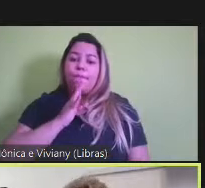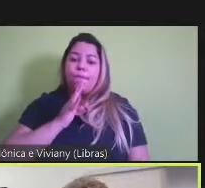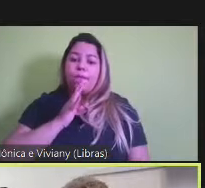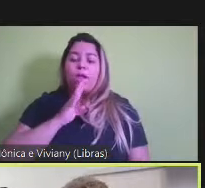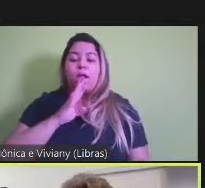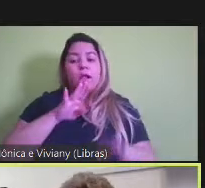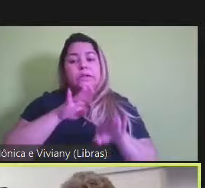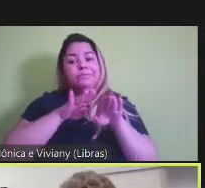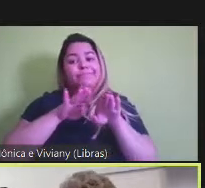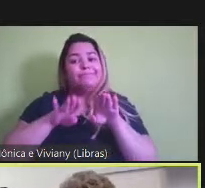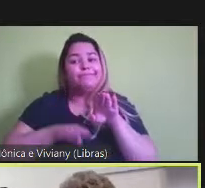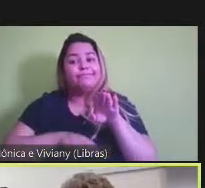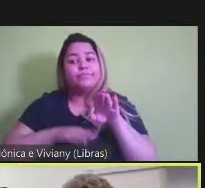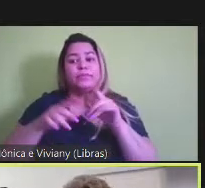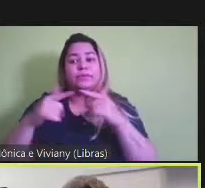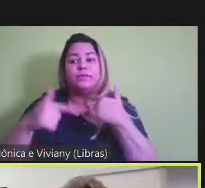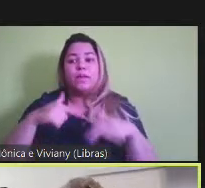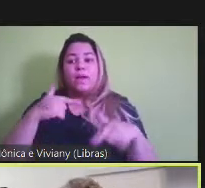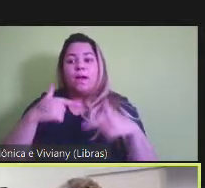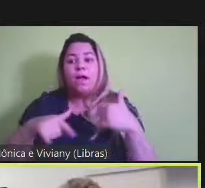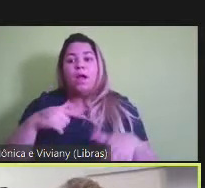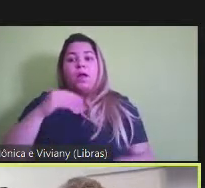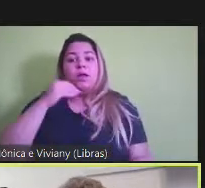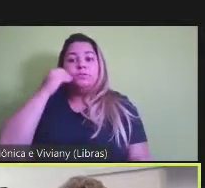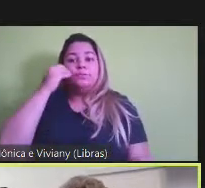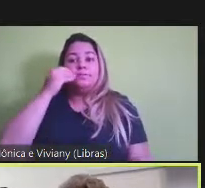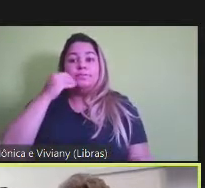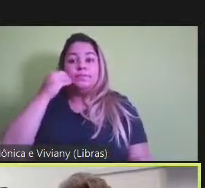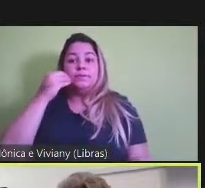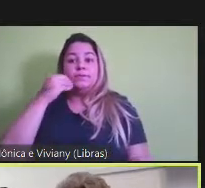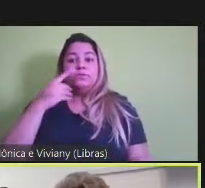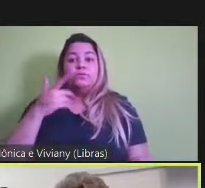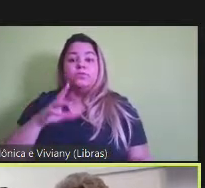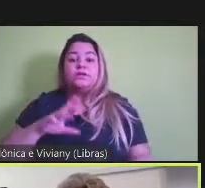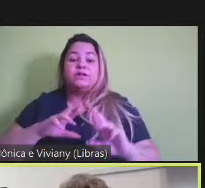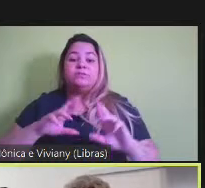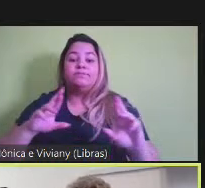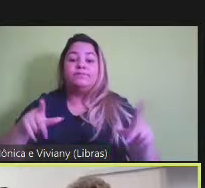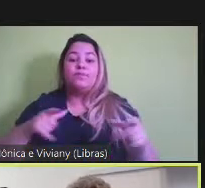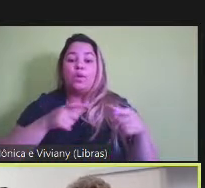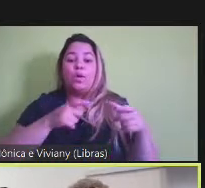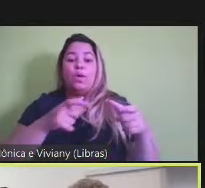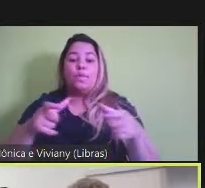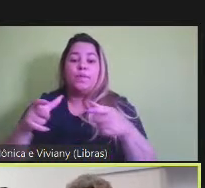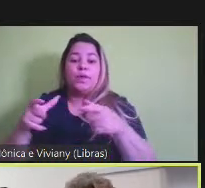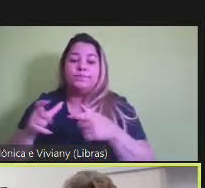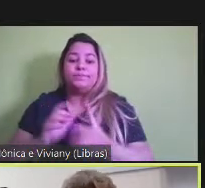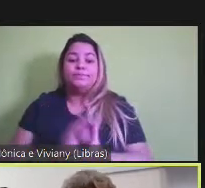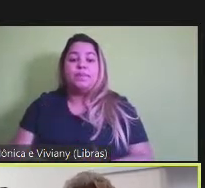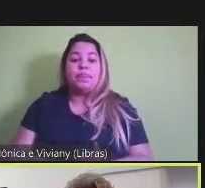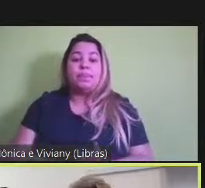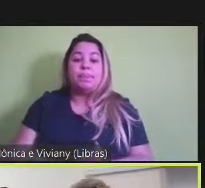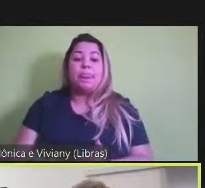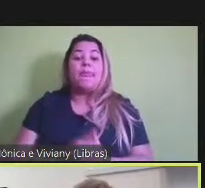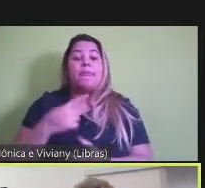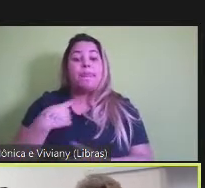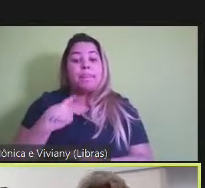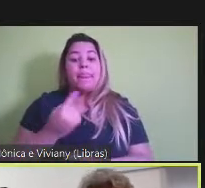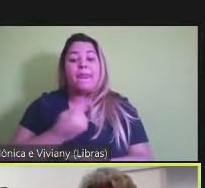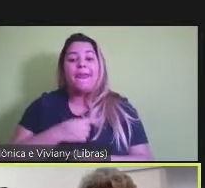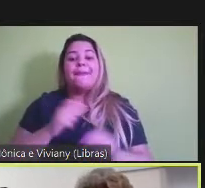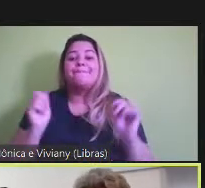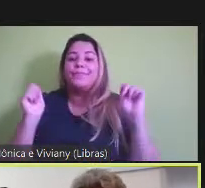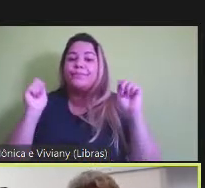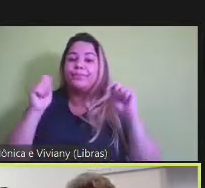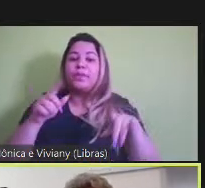recognition that is unequal of the works of the different areas. There are many other problems, but we